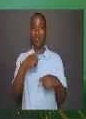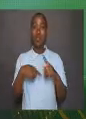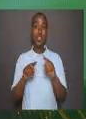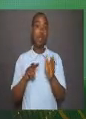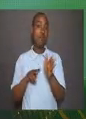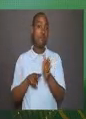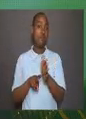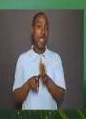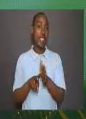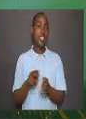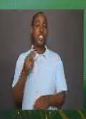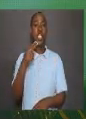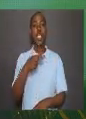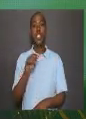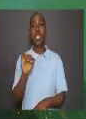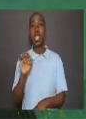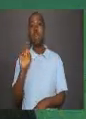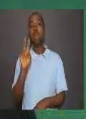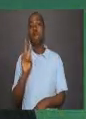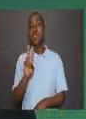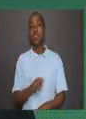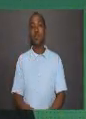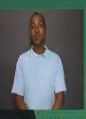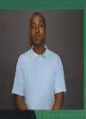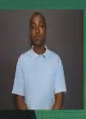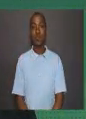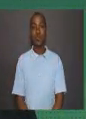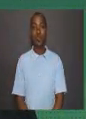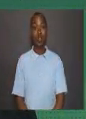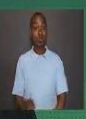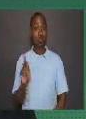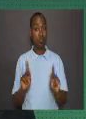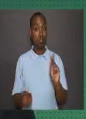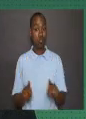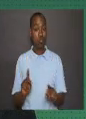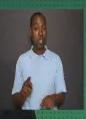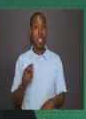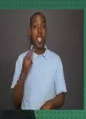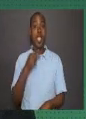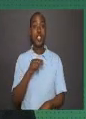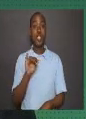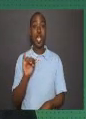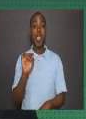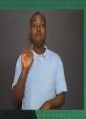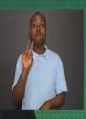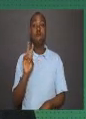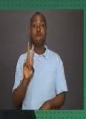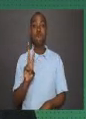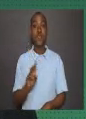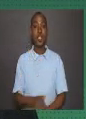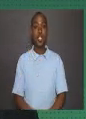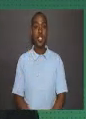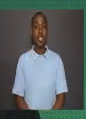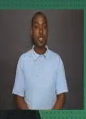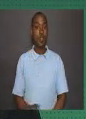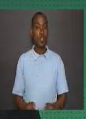virus called HIV. People contract HIV when the